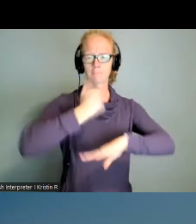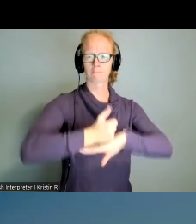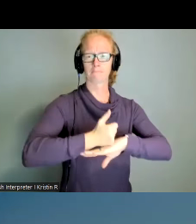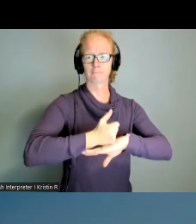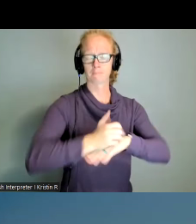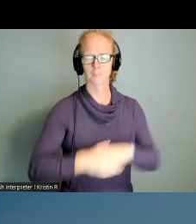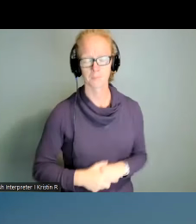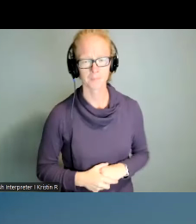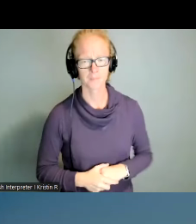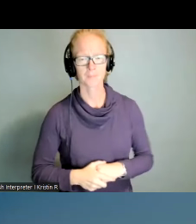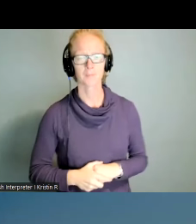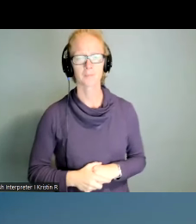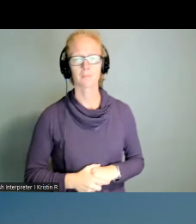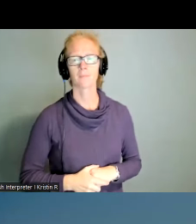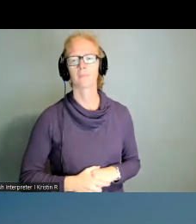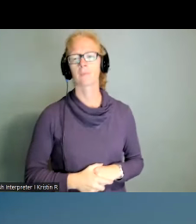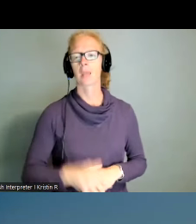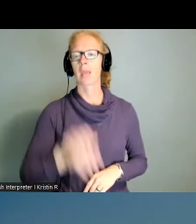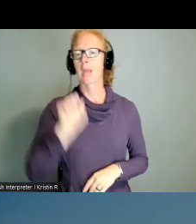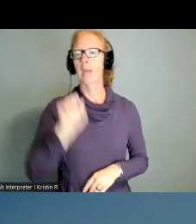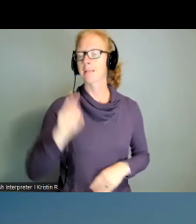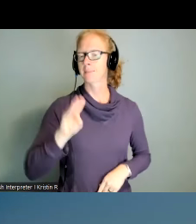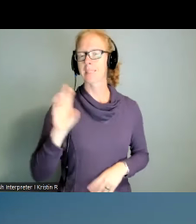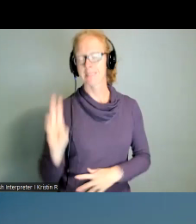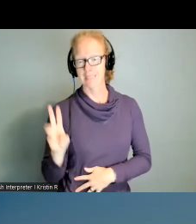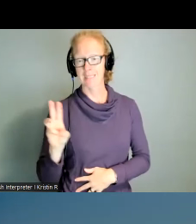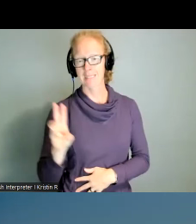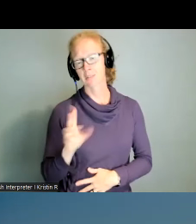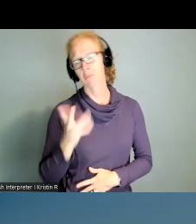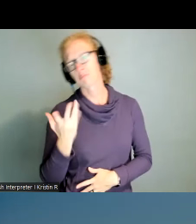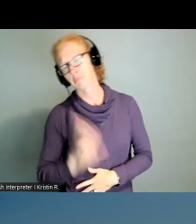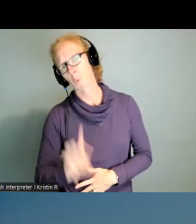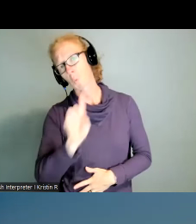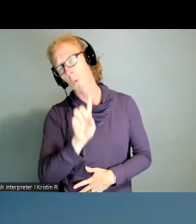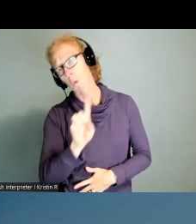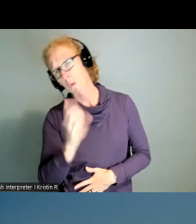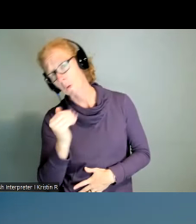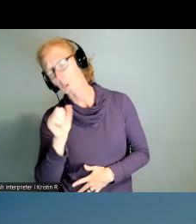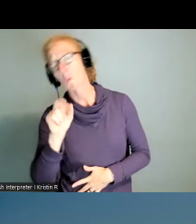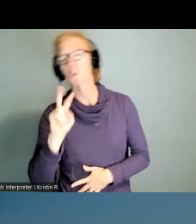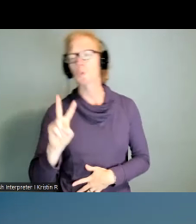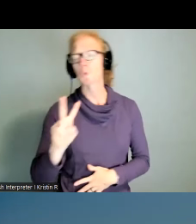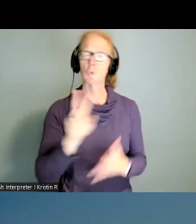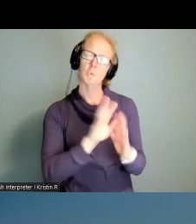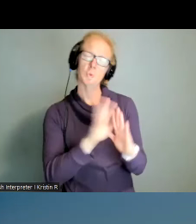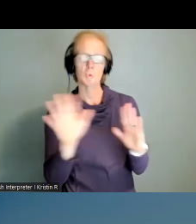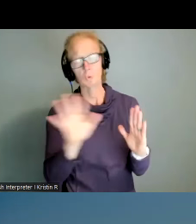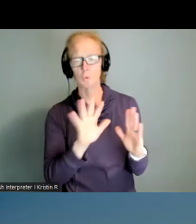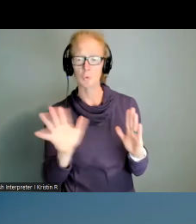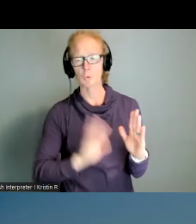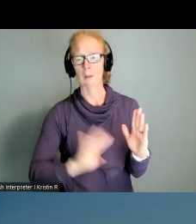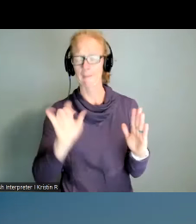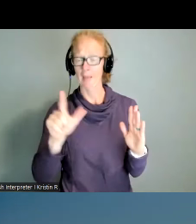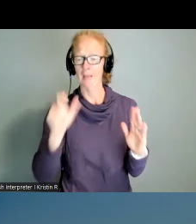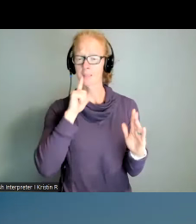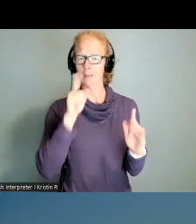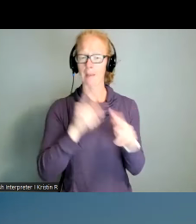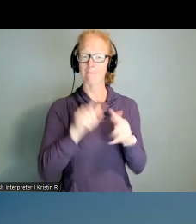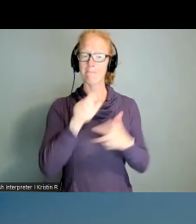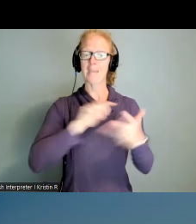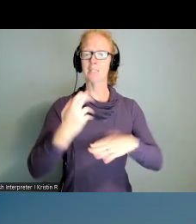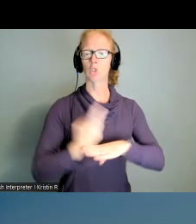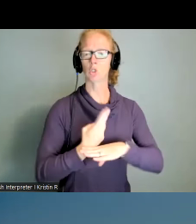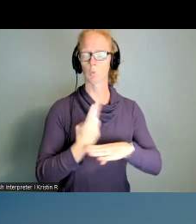Proposed laws such as SB 6 and AB 115 are two bills that would legalize housing and mixed-use development on commercial